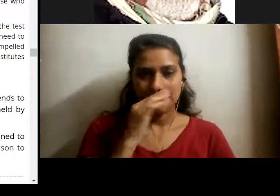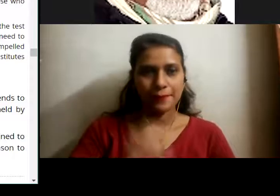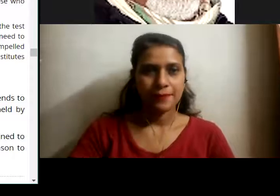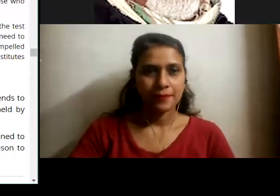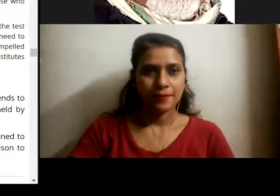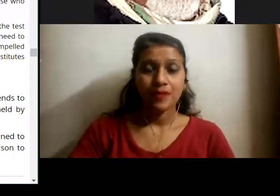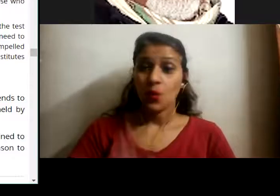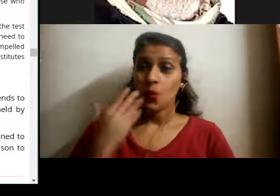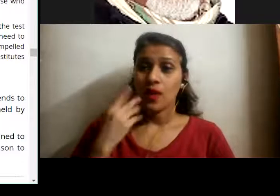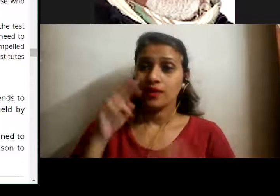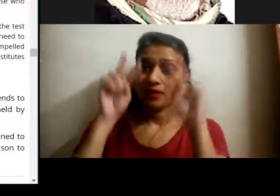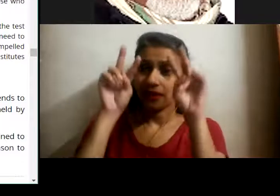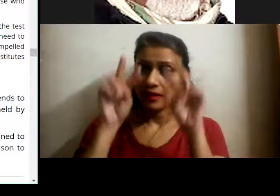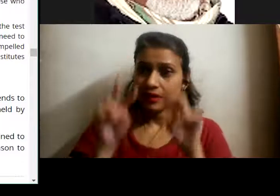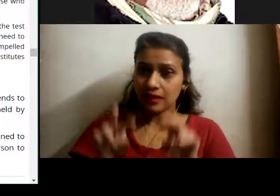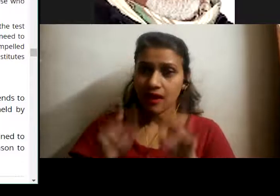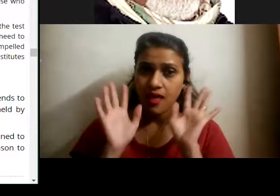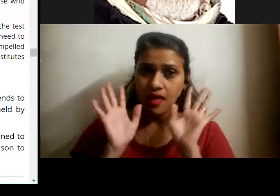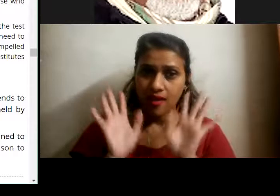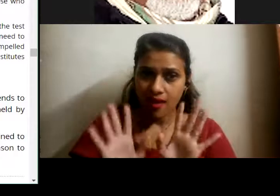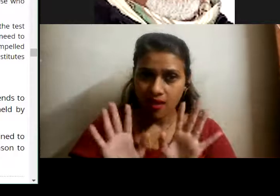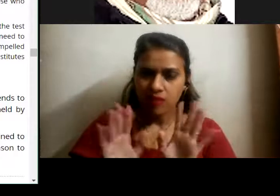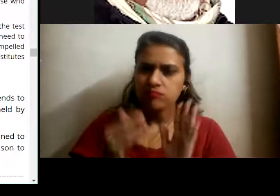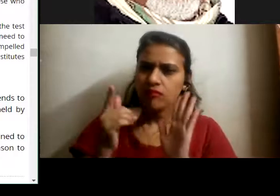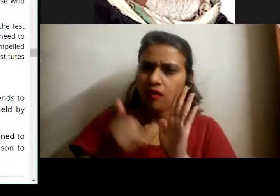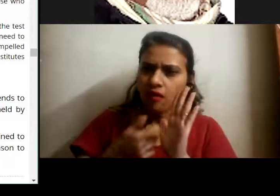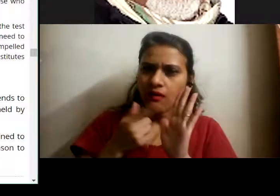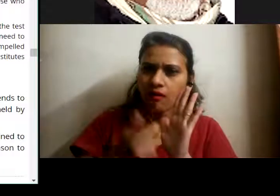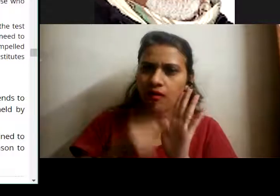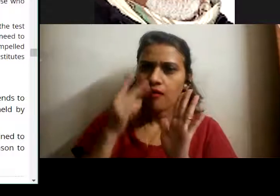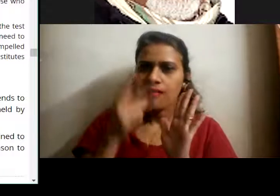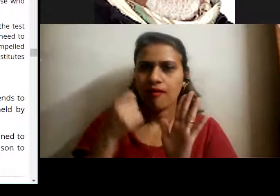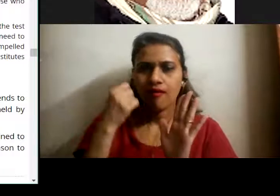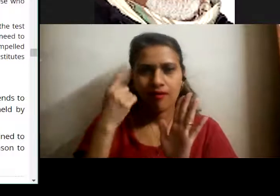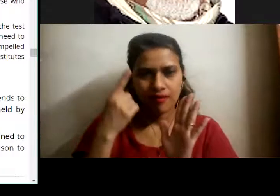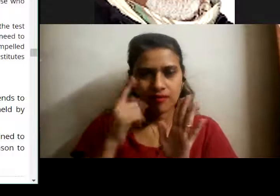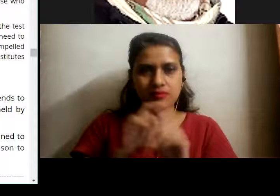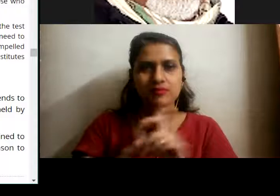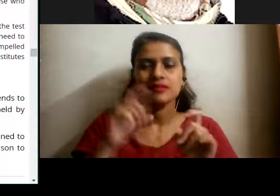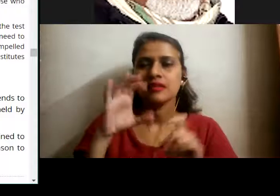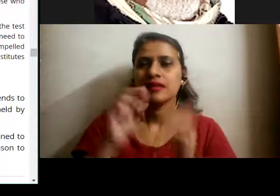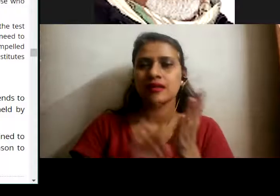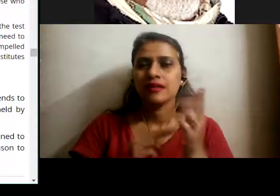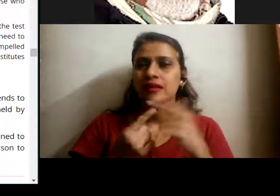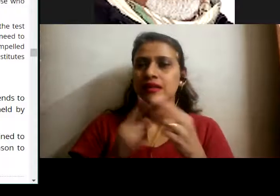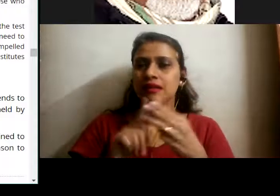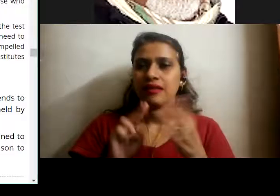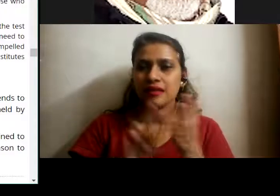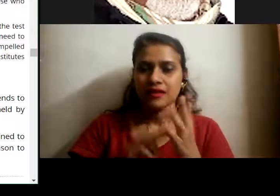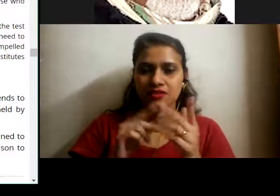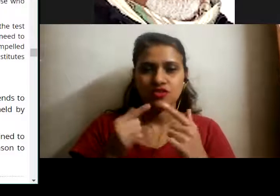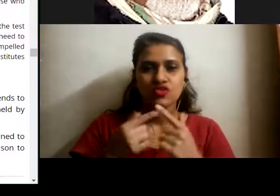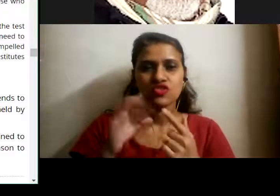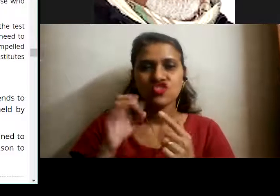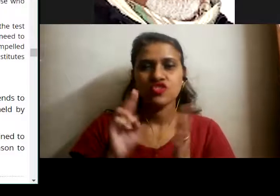reading each issue, you can go through the contentions, and those contentions will form the base for